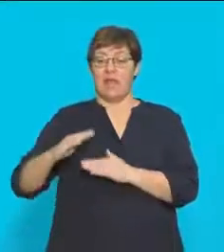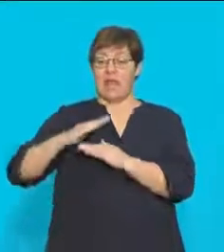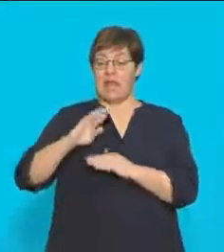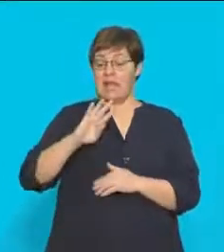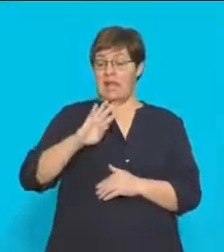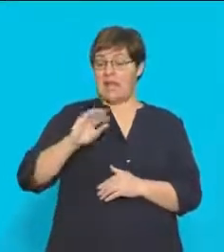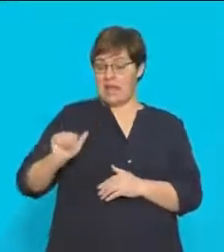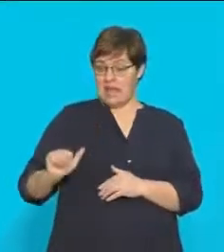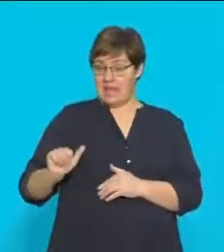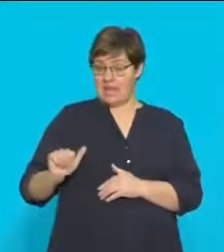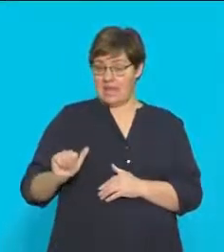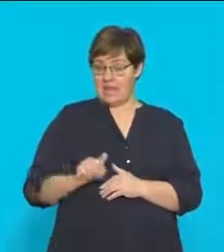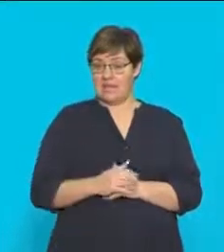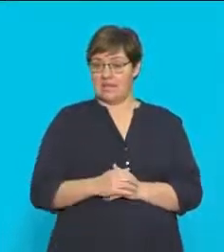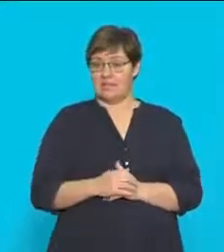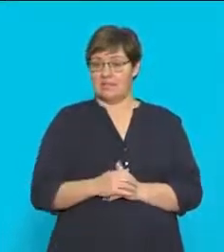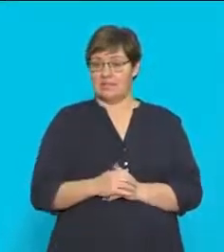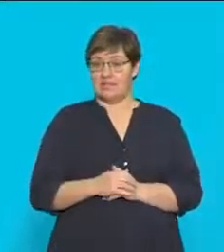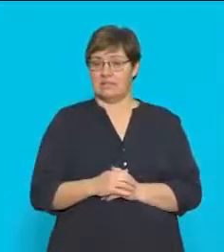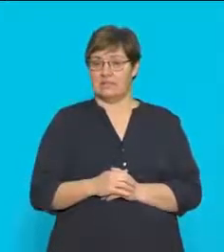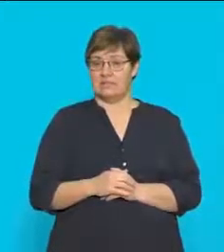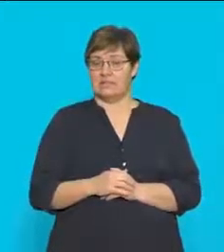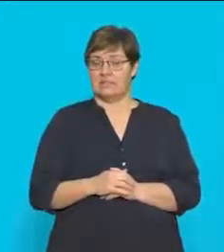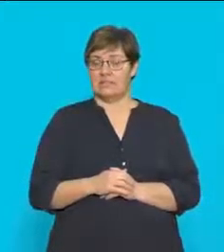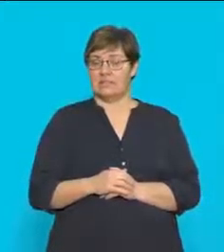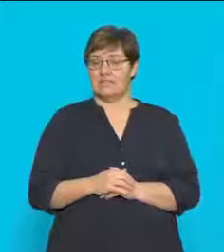A, sorry, let me just get my pen quickly.